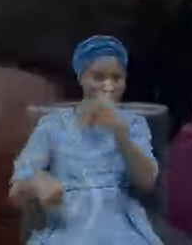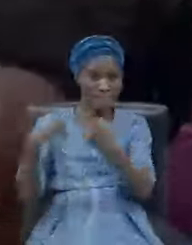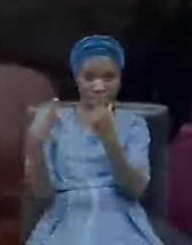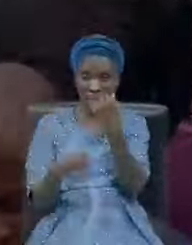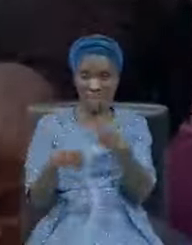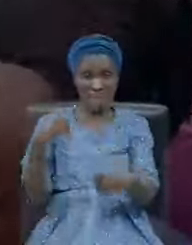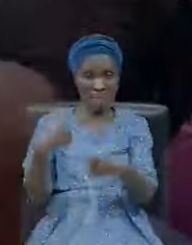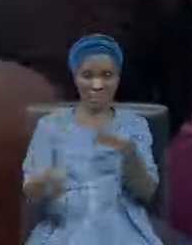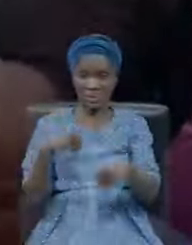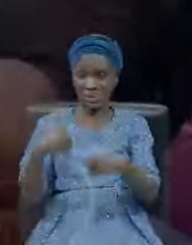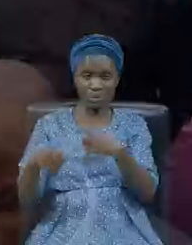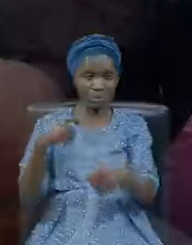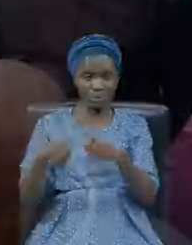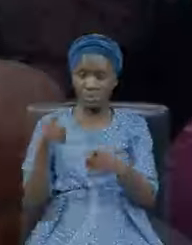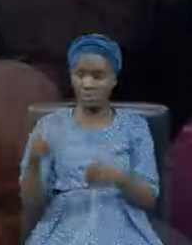try your faith.